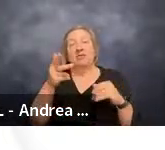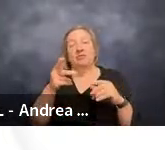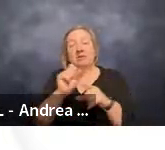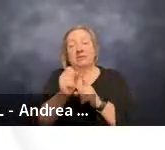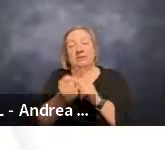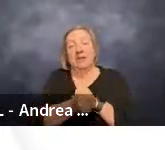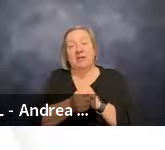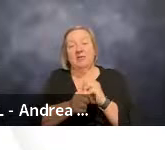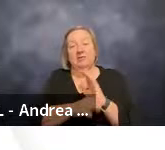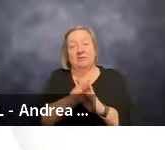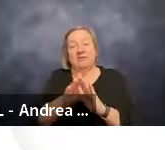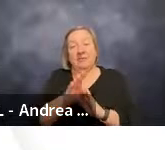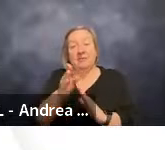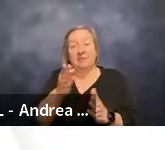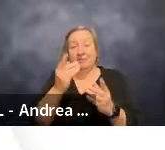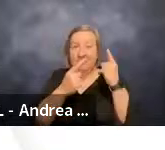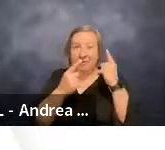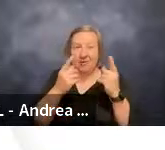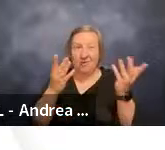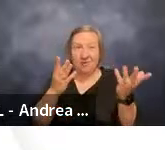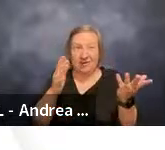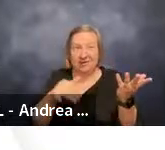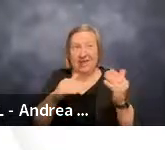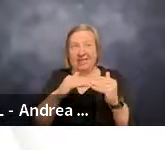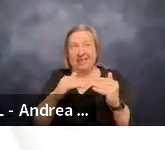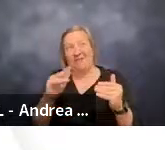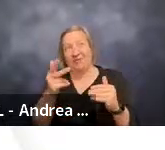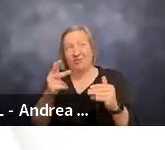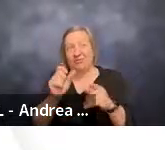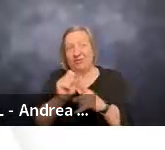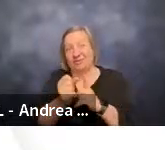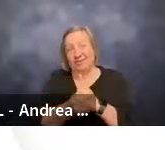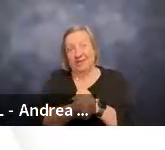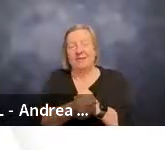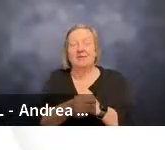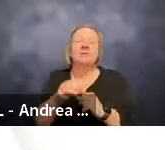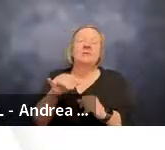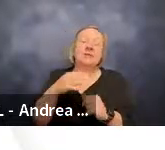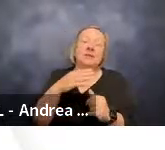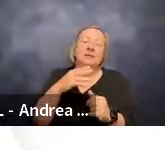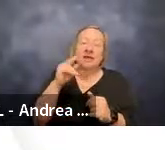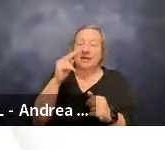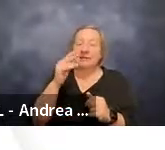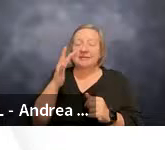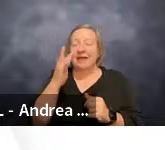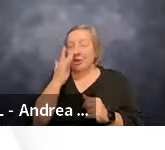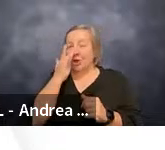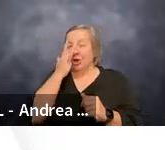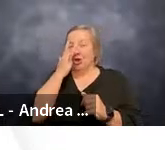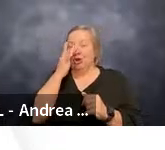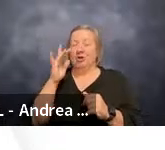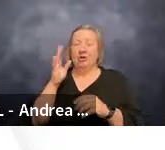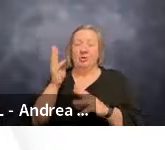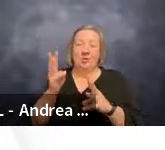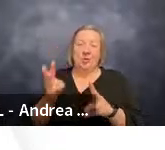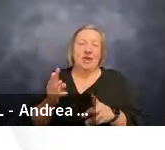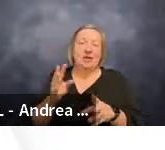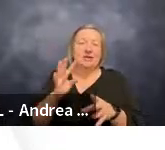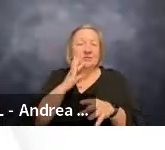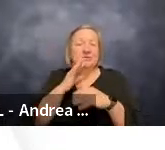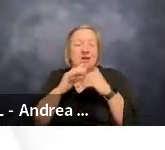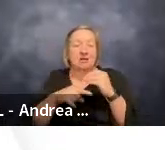development. And you're probably wondering, what the heck is a level 3 scenario? That is a very nerdy way of talking